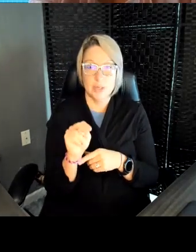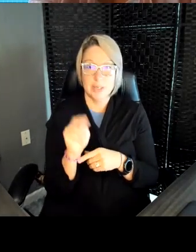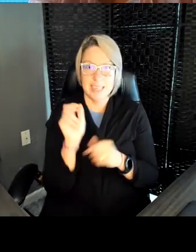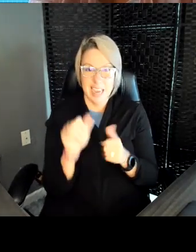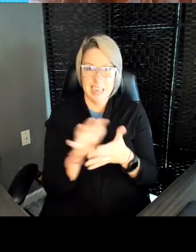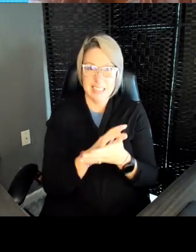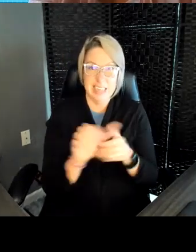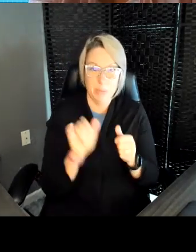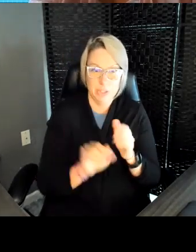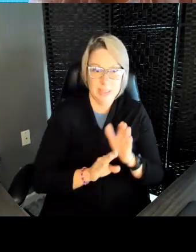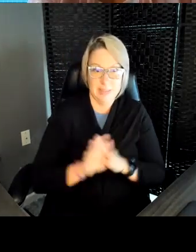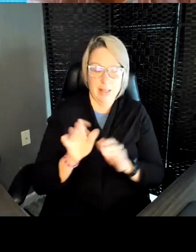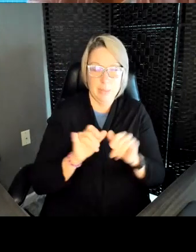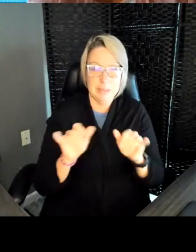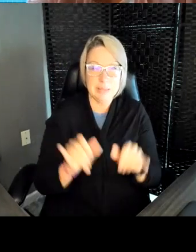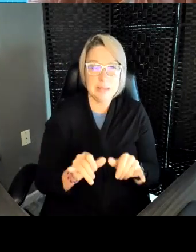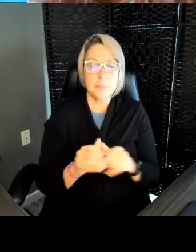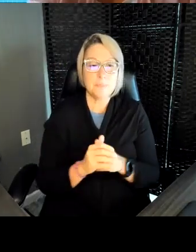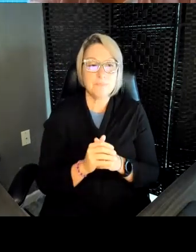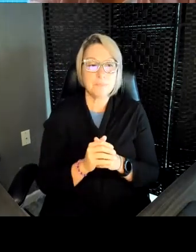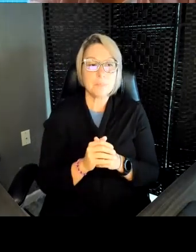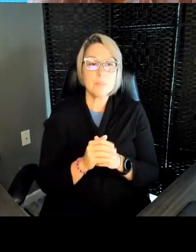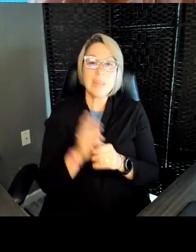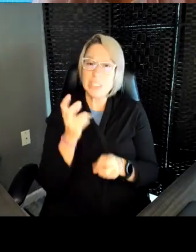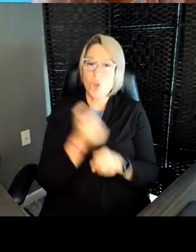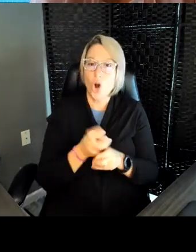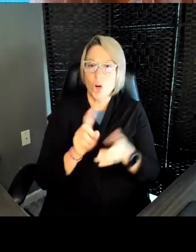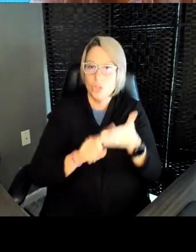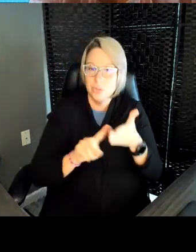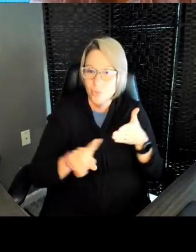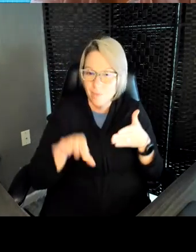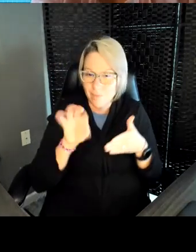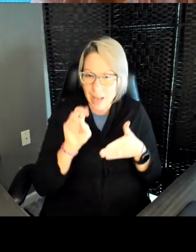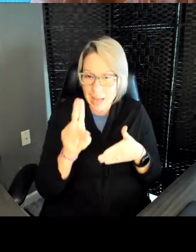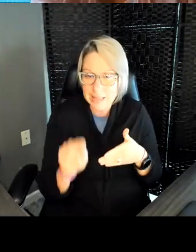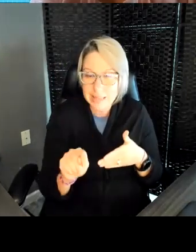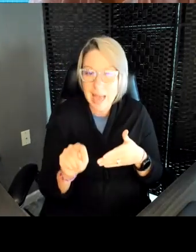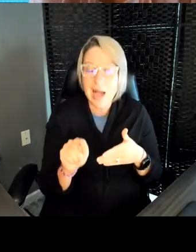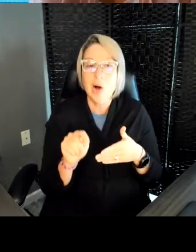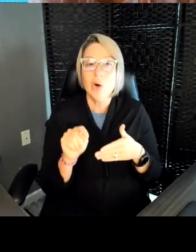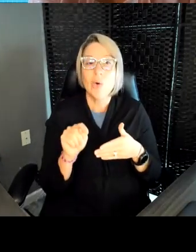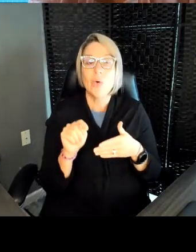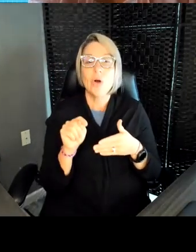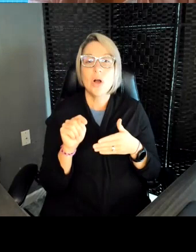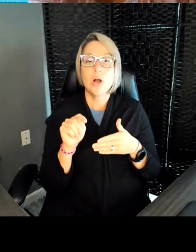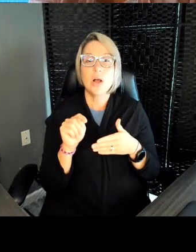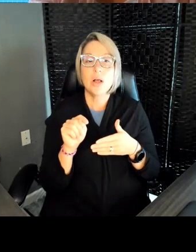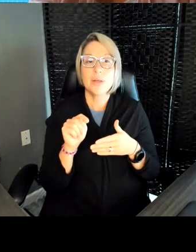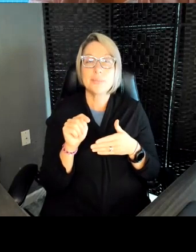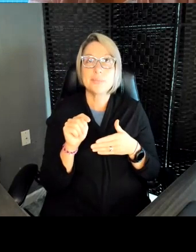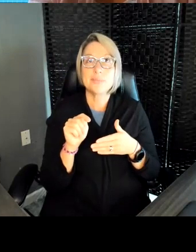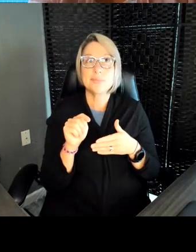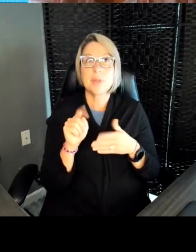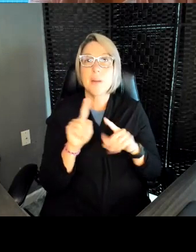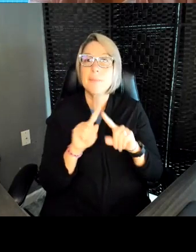Hard sometimes to find this out, because one of the things I will say to you, and we spend a lot of time talking about this, is the last thing we want to do is